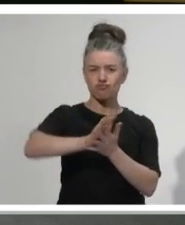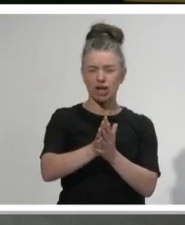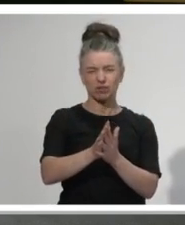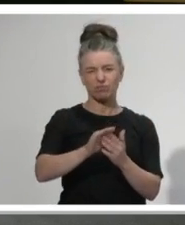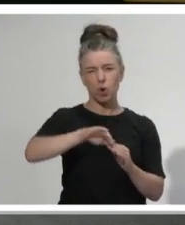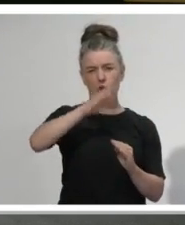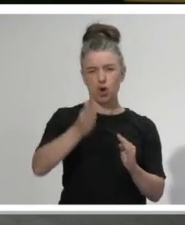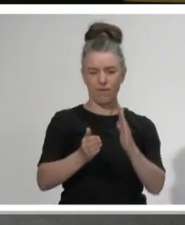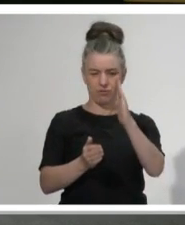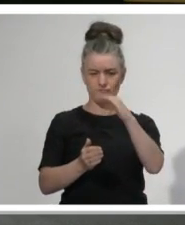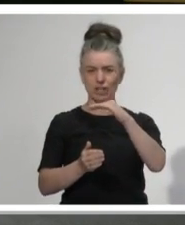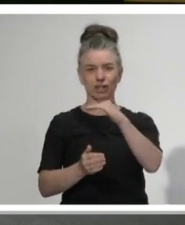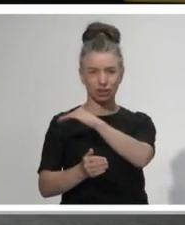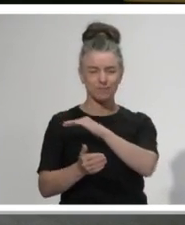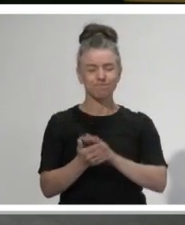$50,000 has